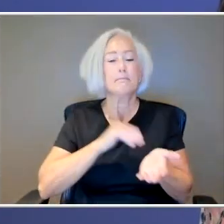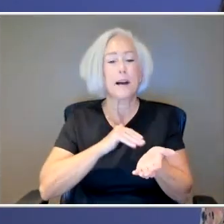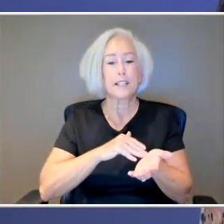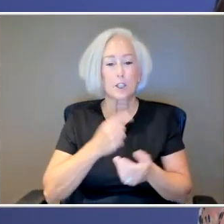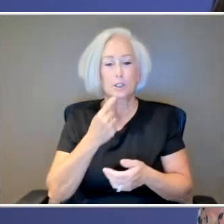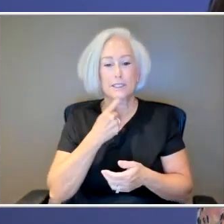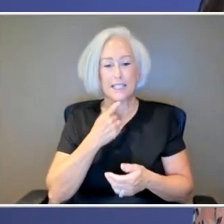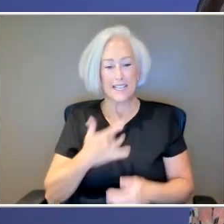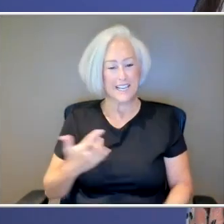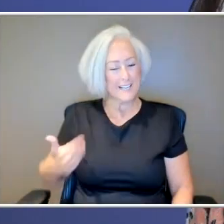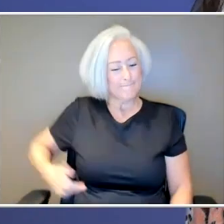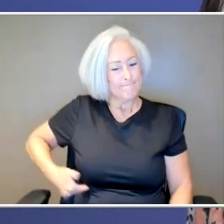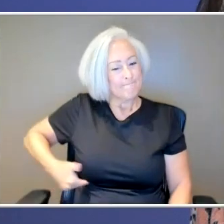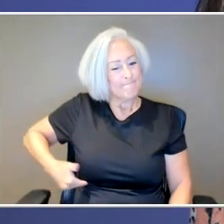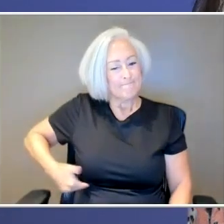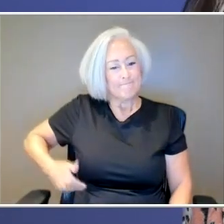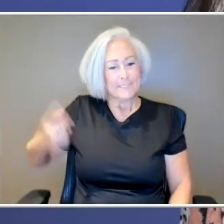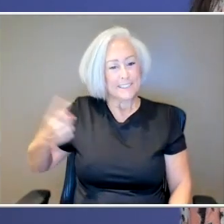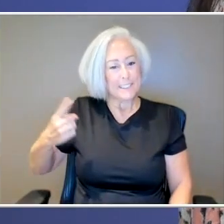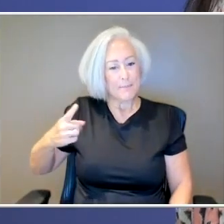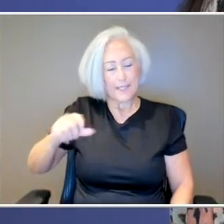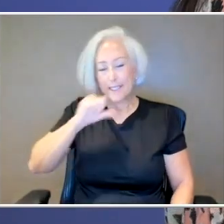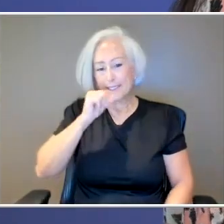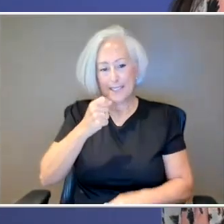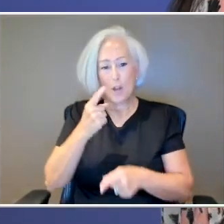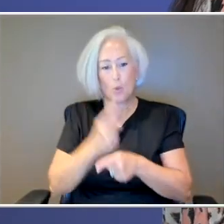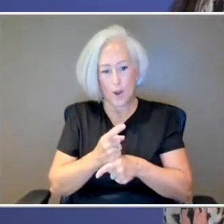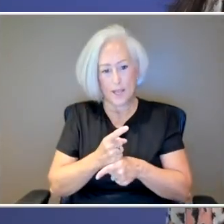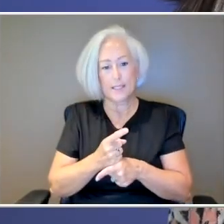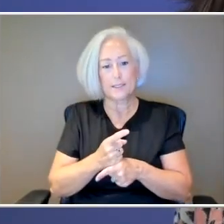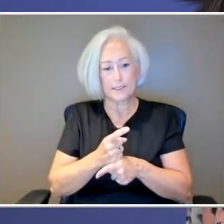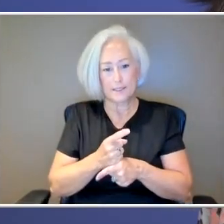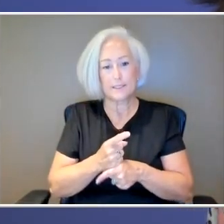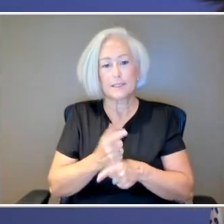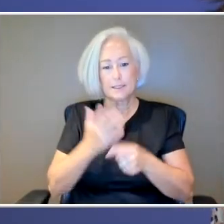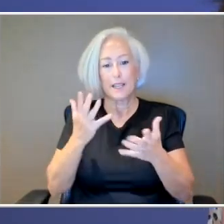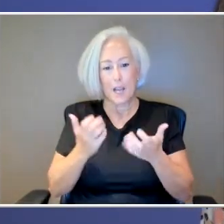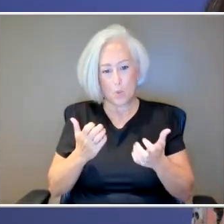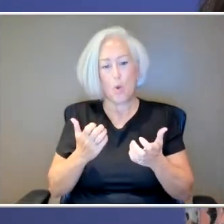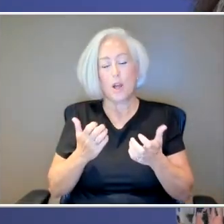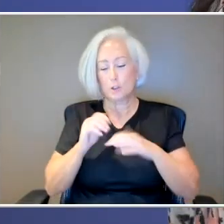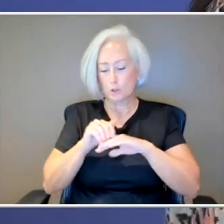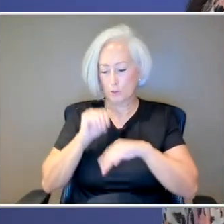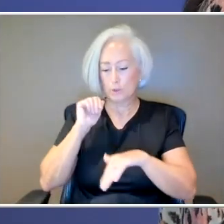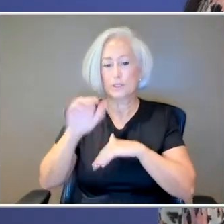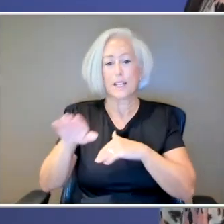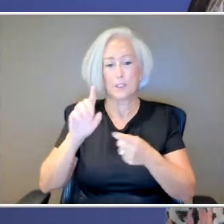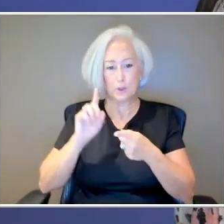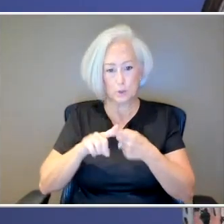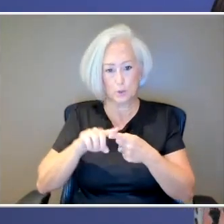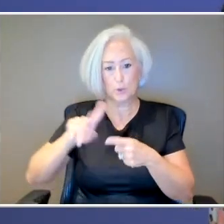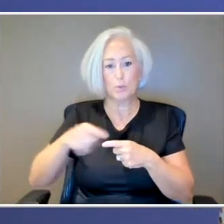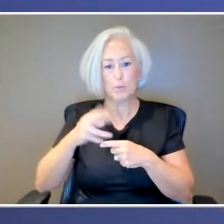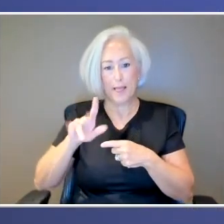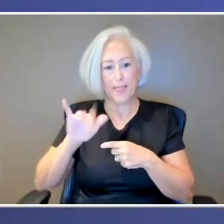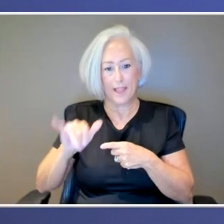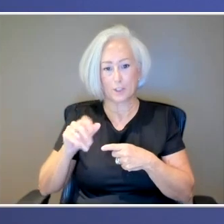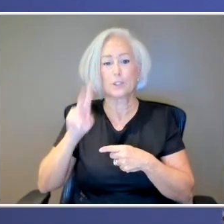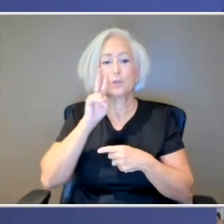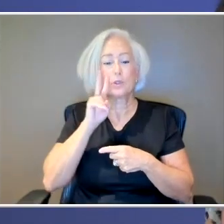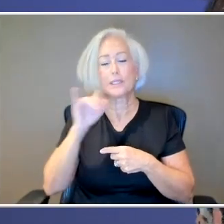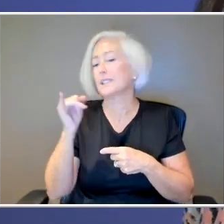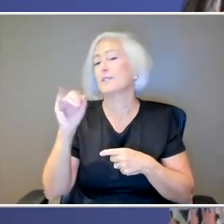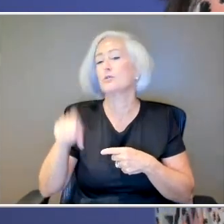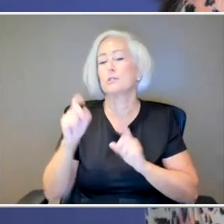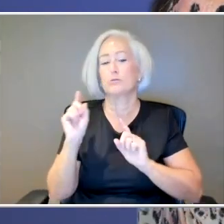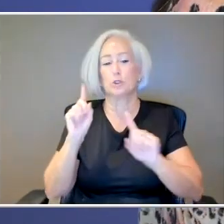something not right. He's like, and I just want to get this sent off to pathology, and if you need to go see like a surgeon or something,